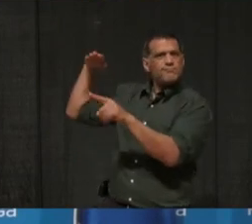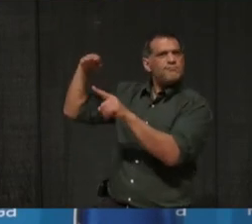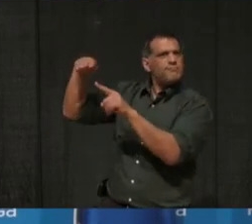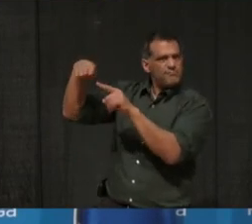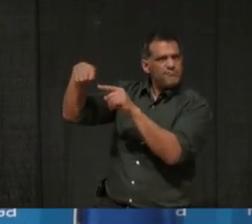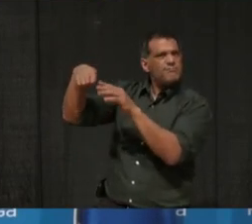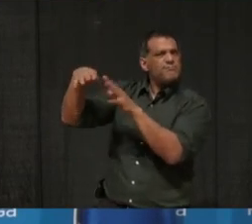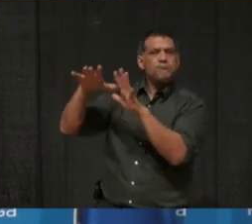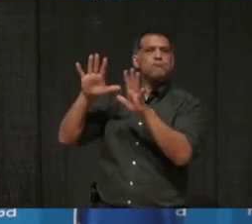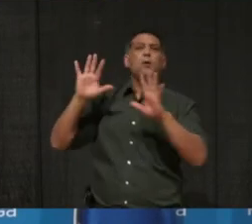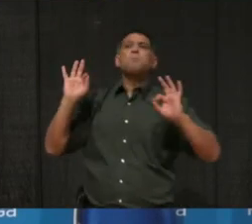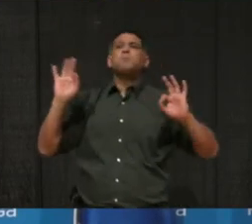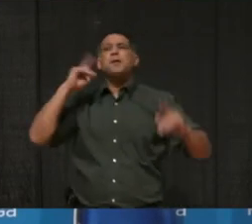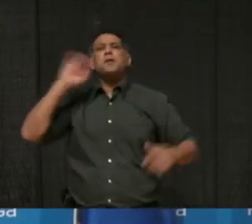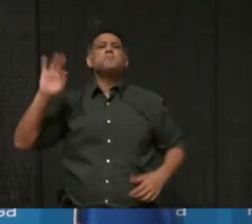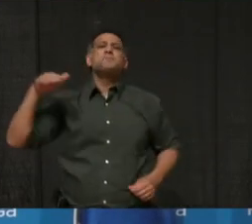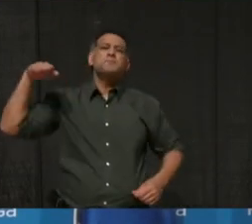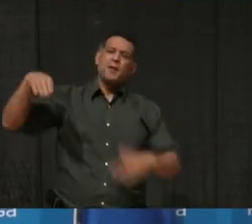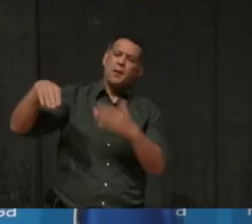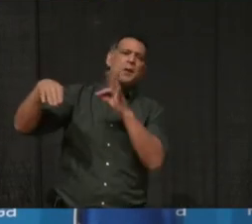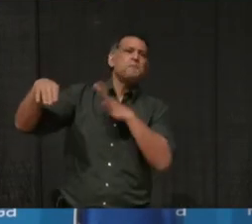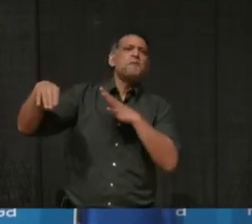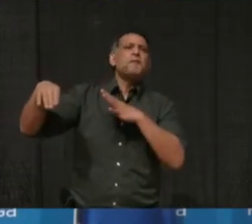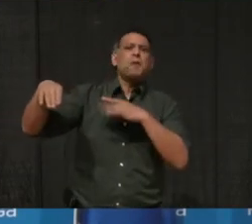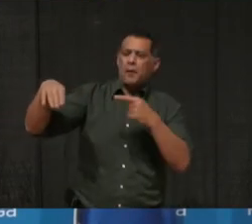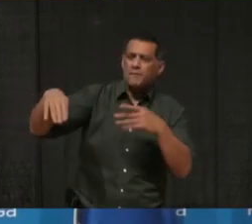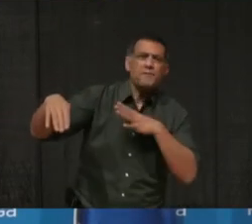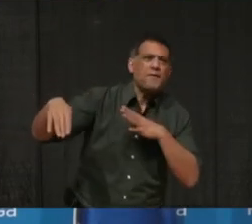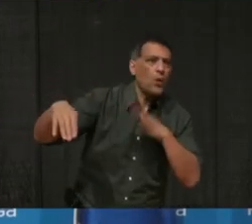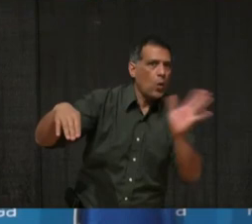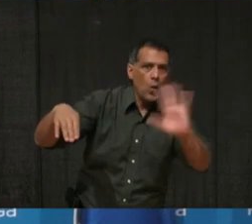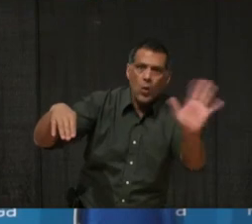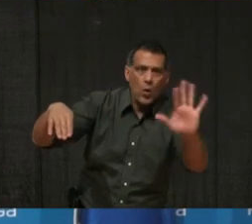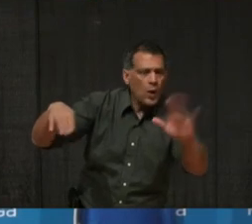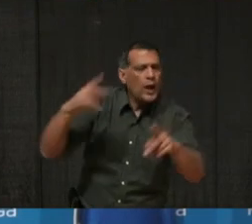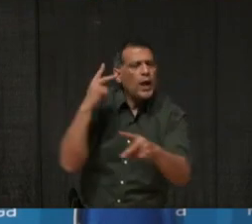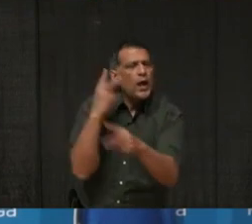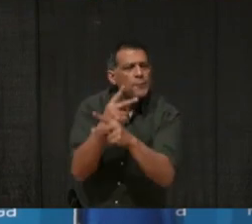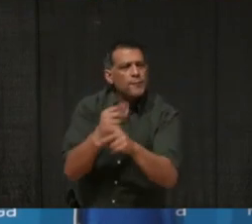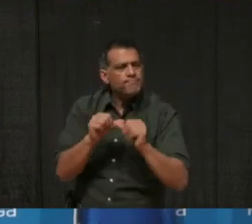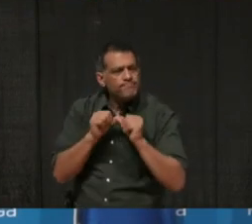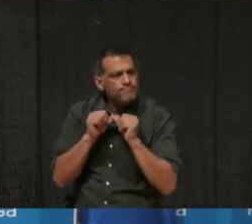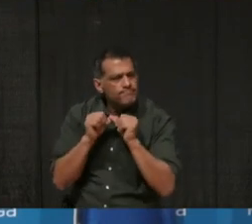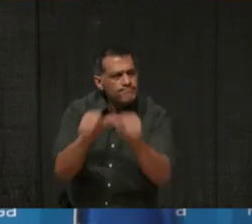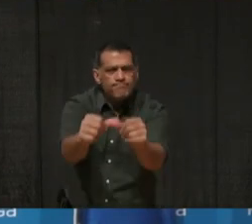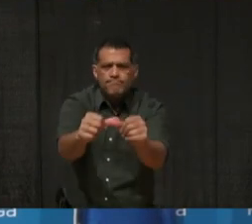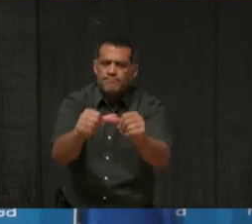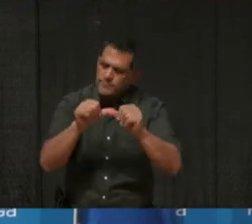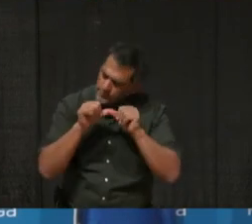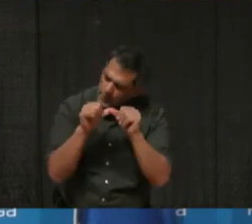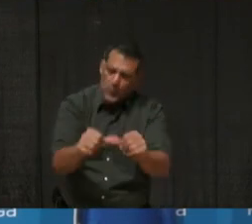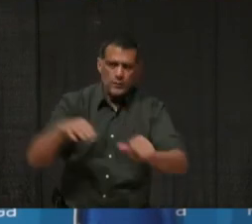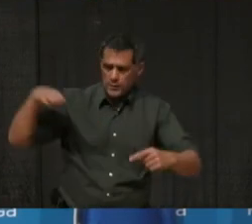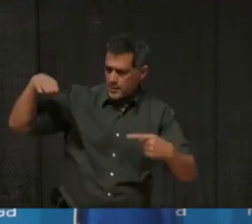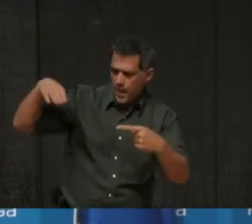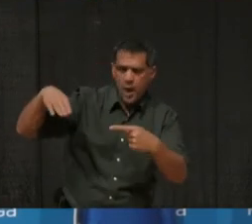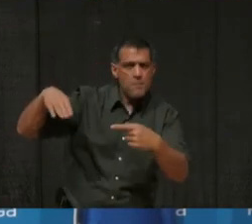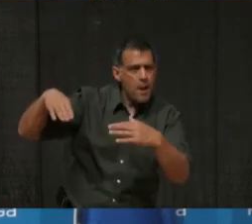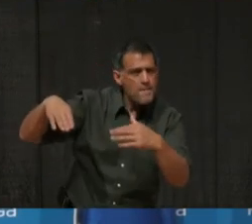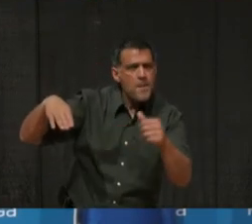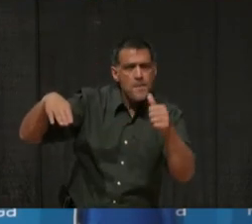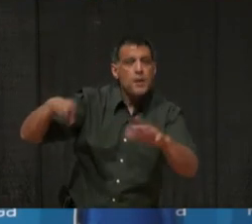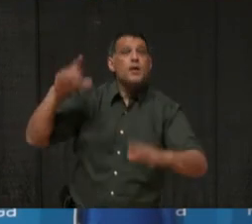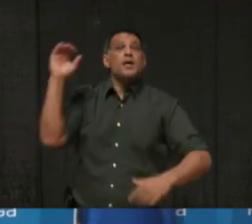get complacent. The reality is that Ontario is now dealing with new, more transmissible